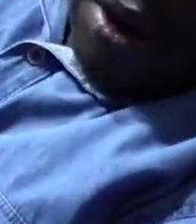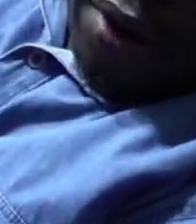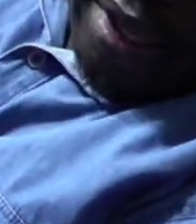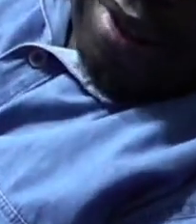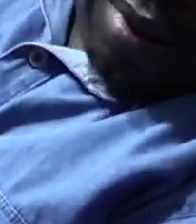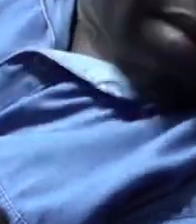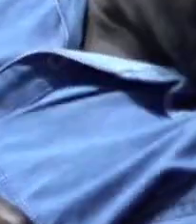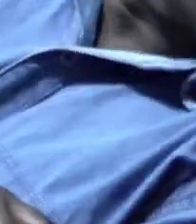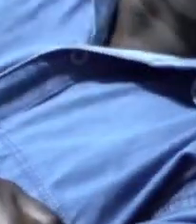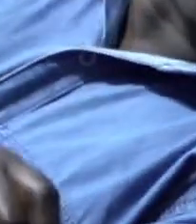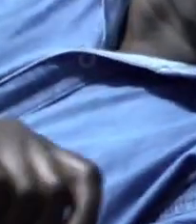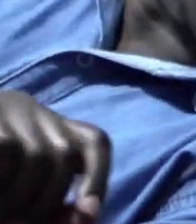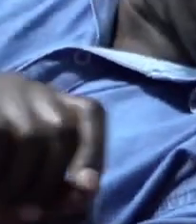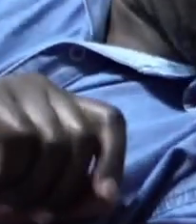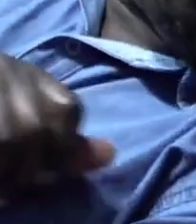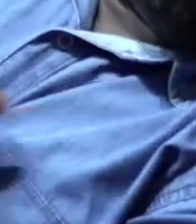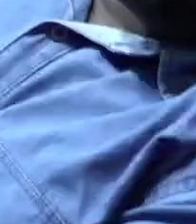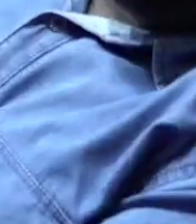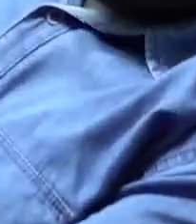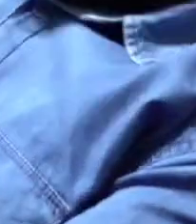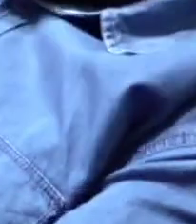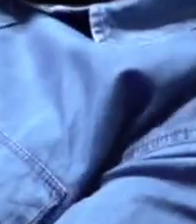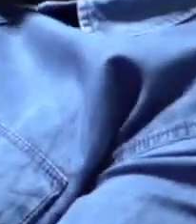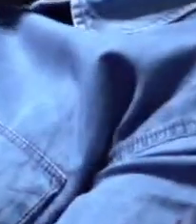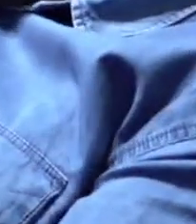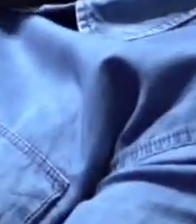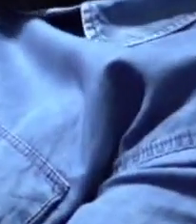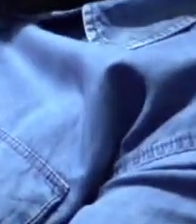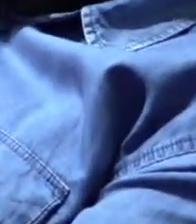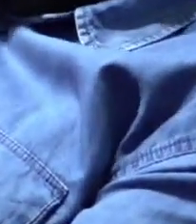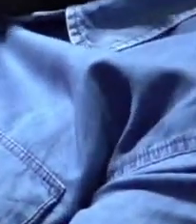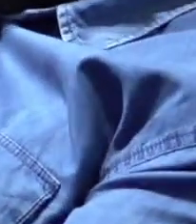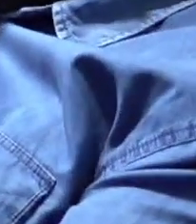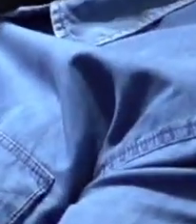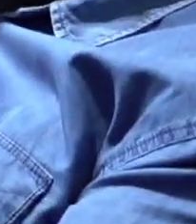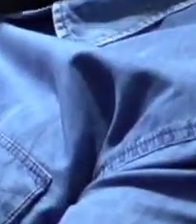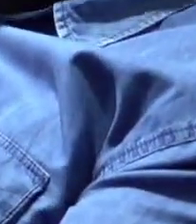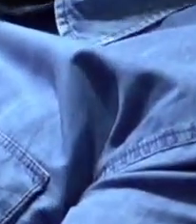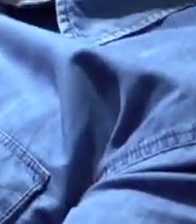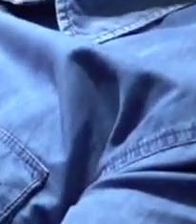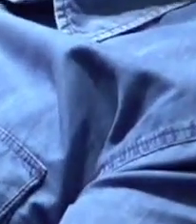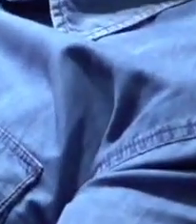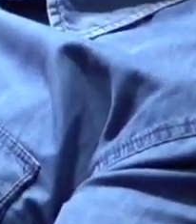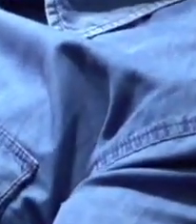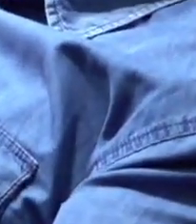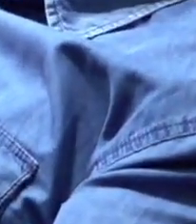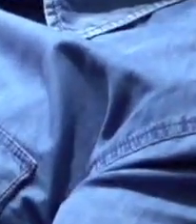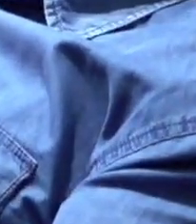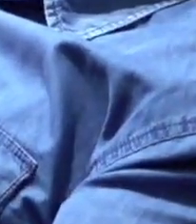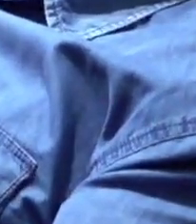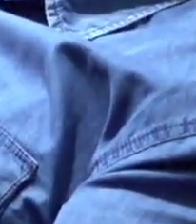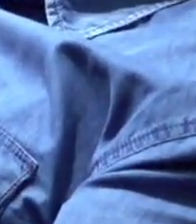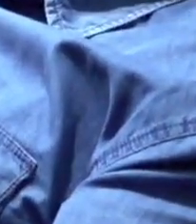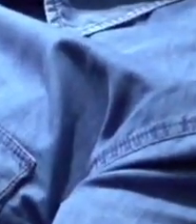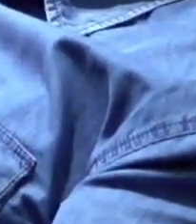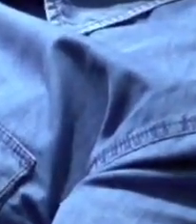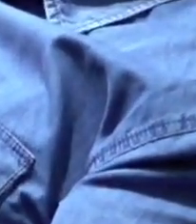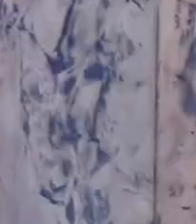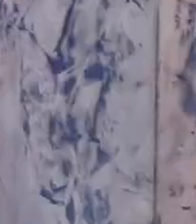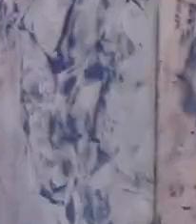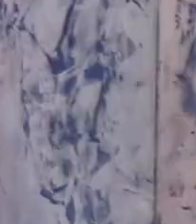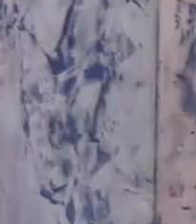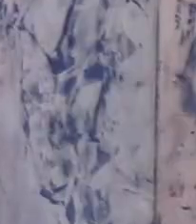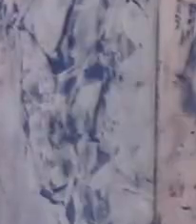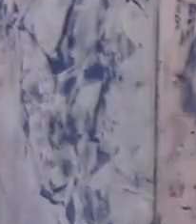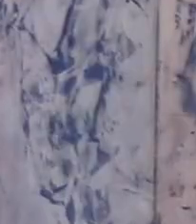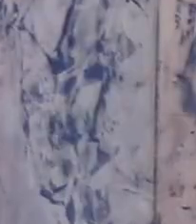He also highlighted timely retirees payments and expanding coverage, particularly for informal